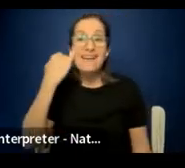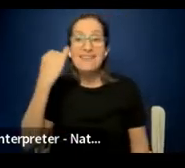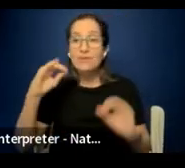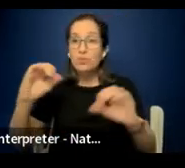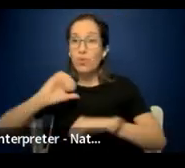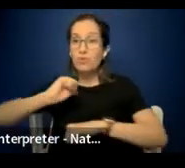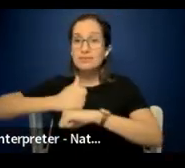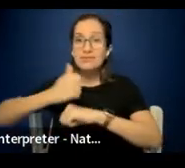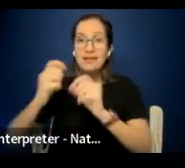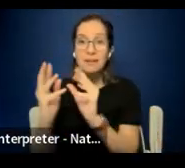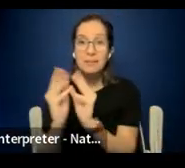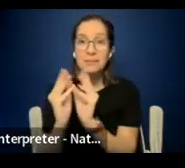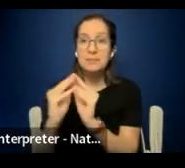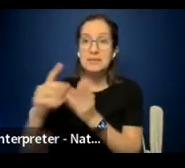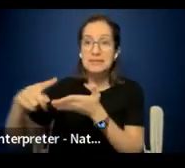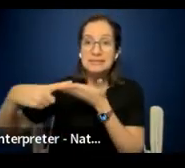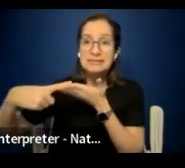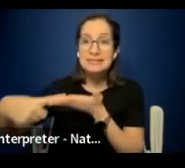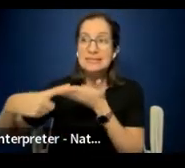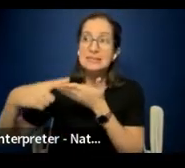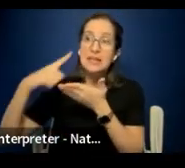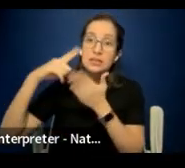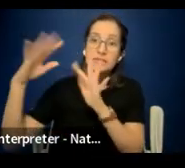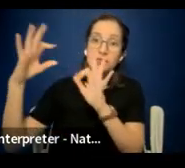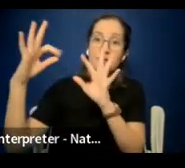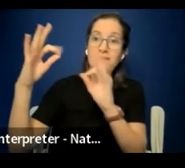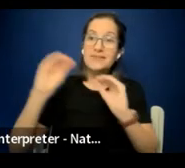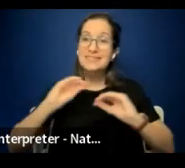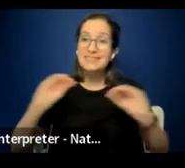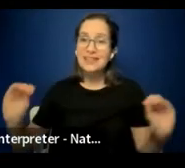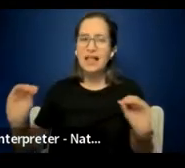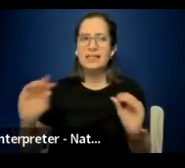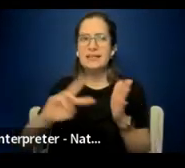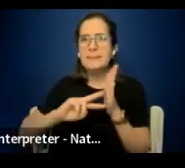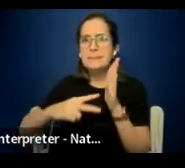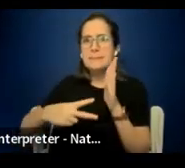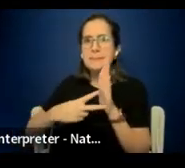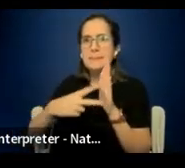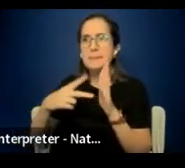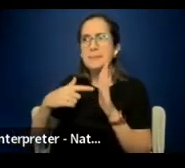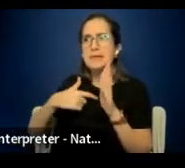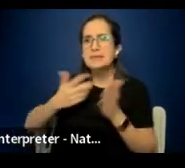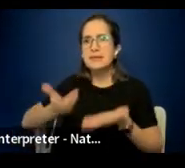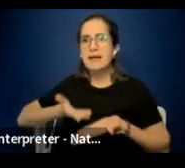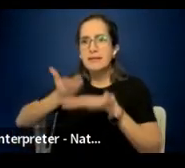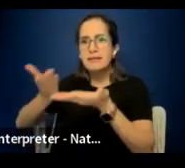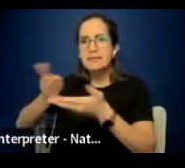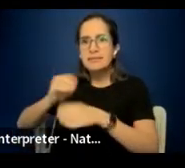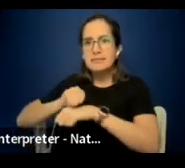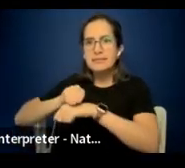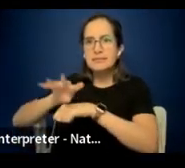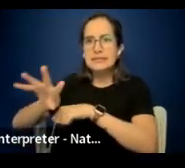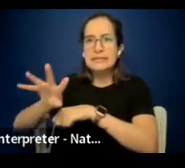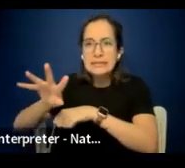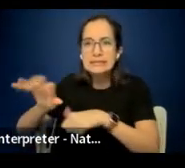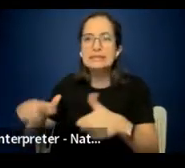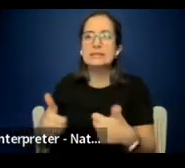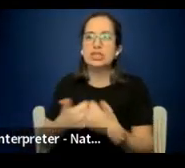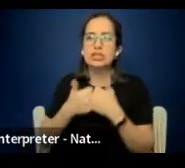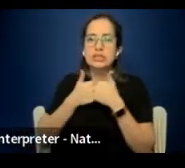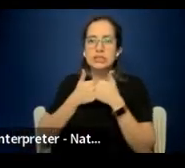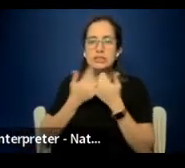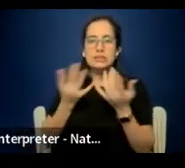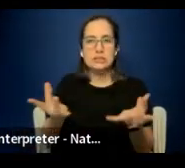up or talked about when they first come on, it's a little bit harder to figure out how to do that delicately. So setting up sort of that